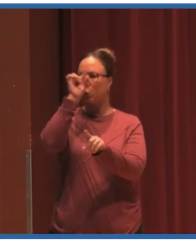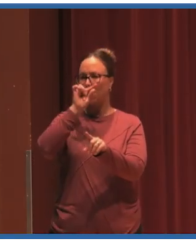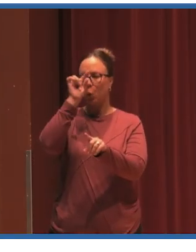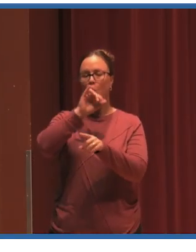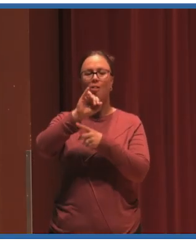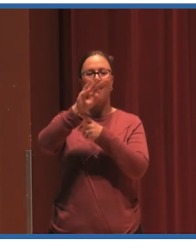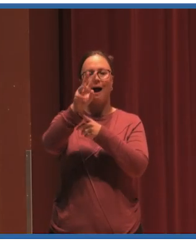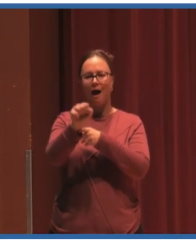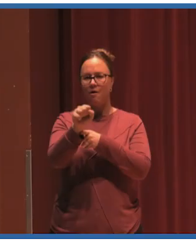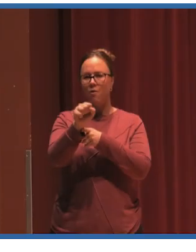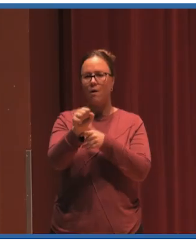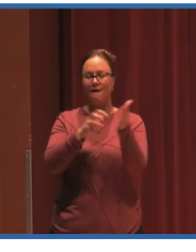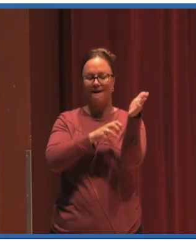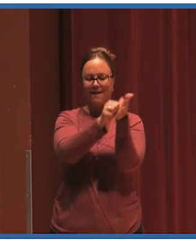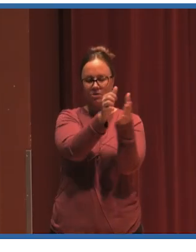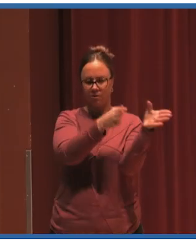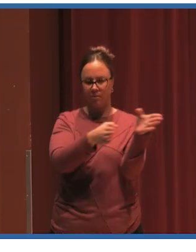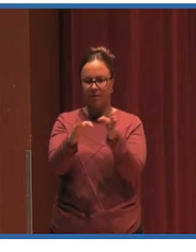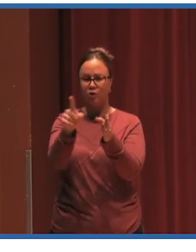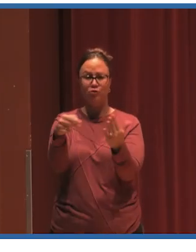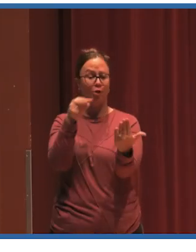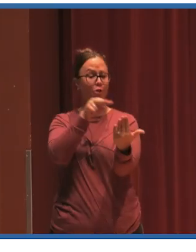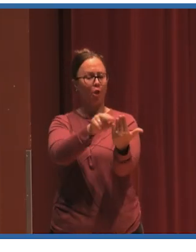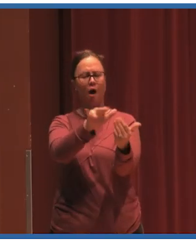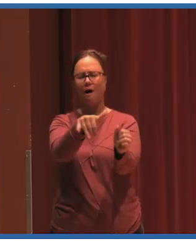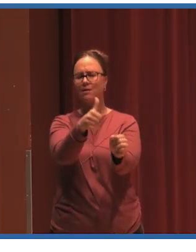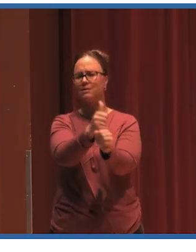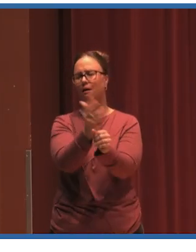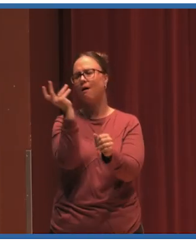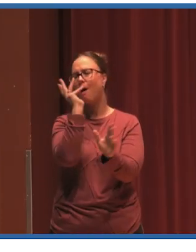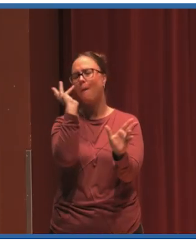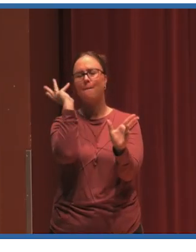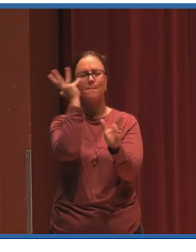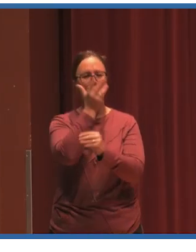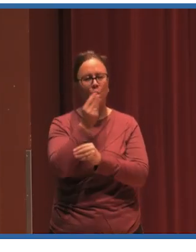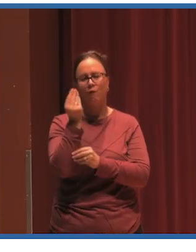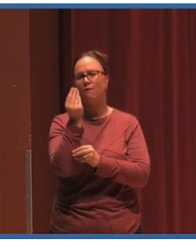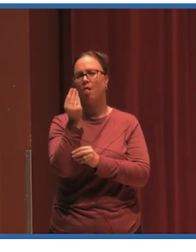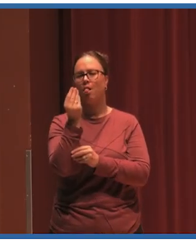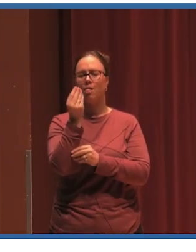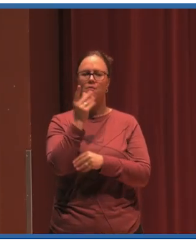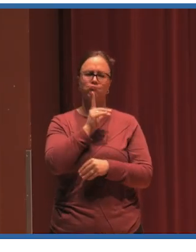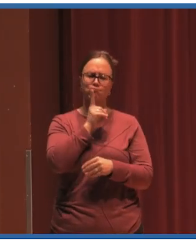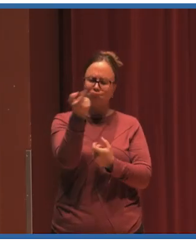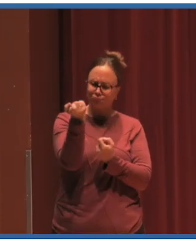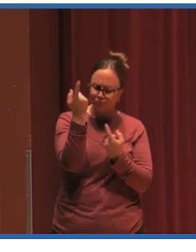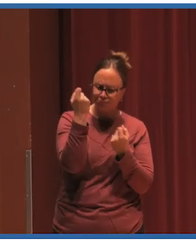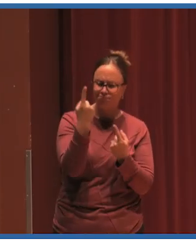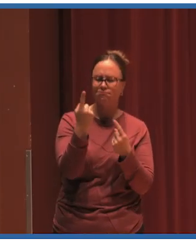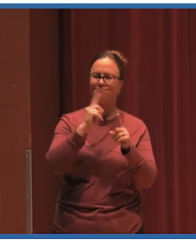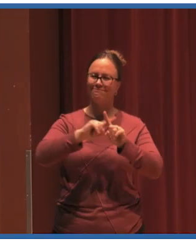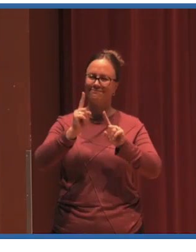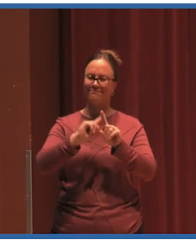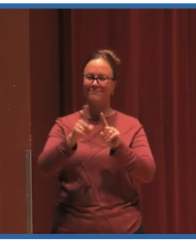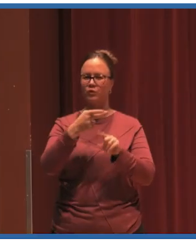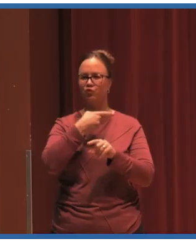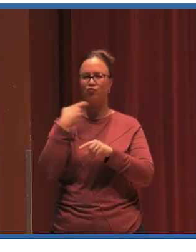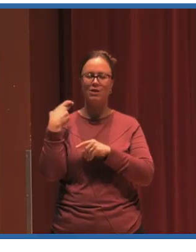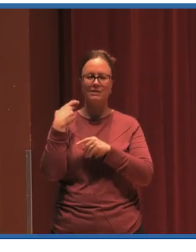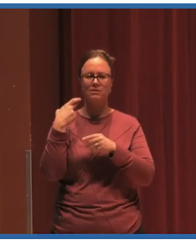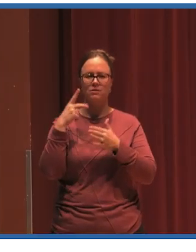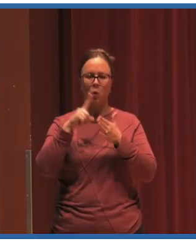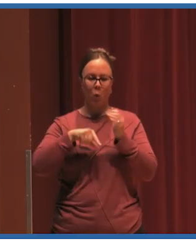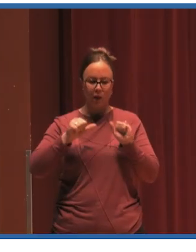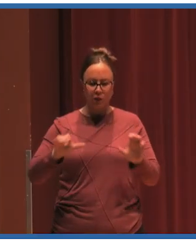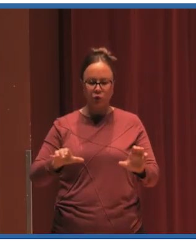Plan. Just look at it. It's just set up in the most beautiful way. It's such a comprehensive look at the different risk factors and things that we can be doing